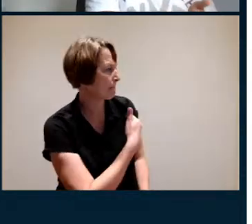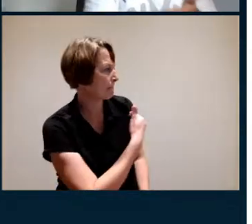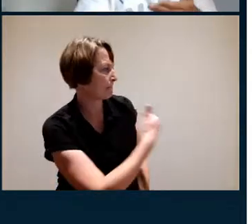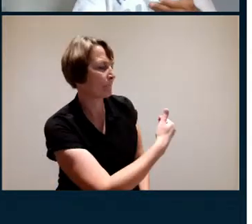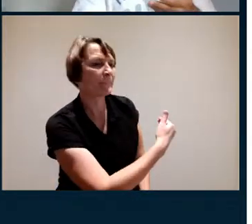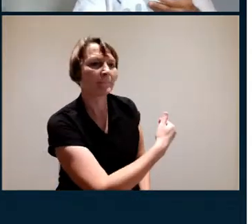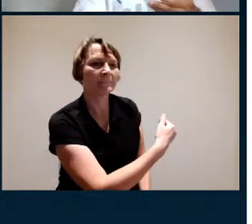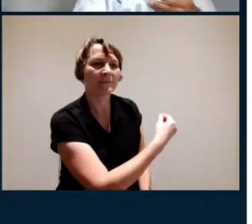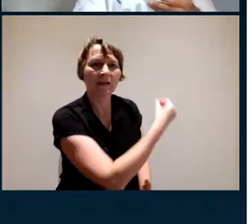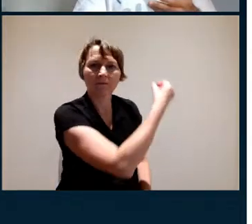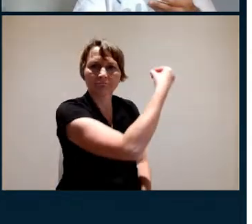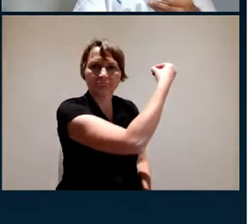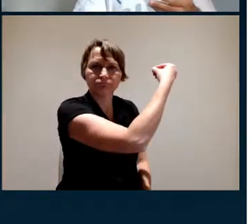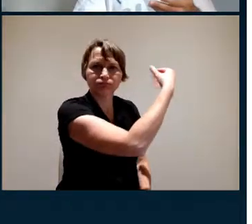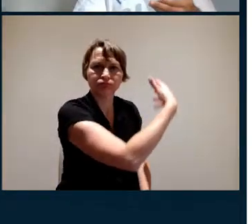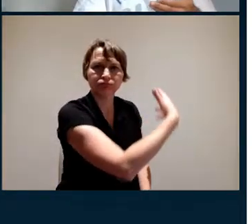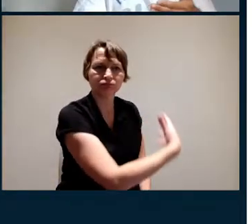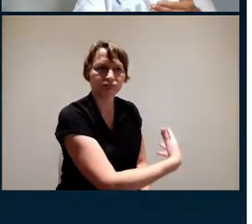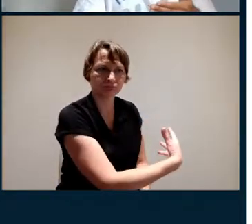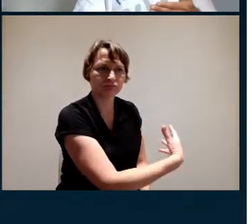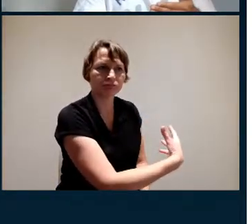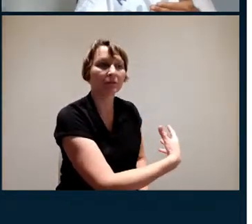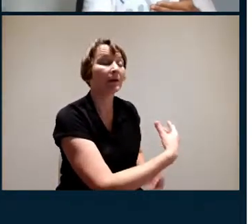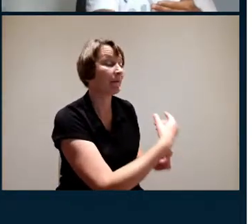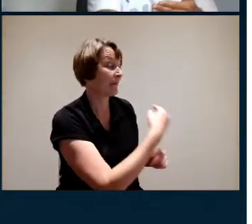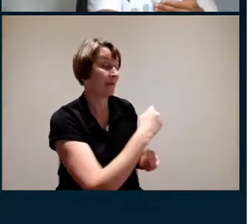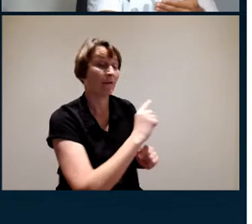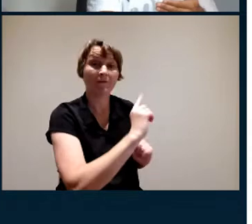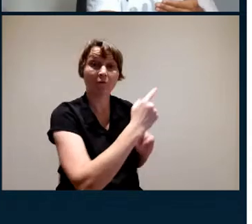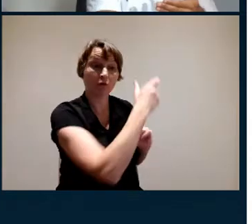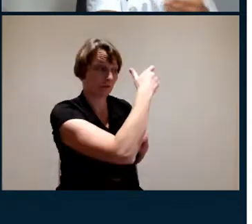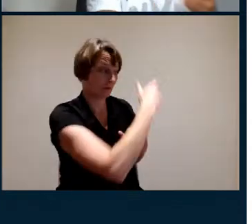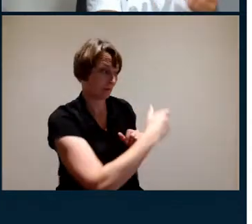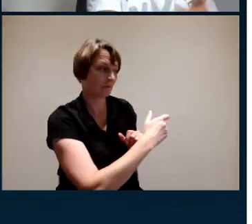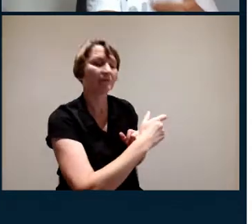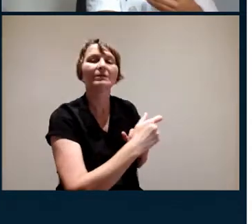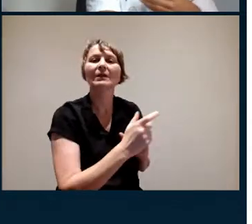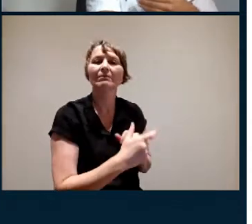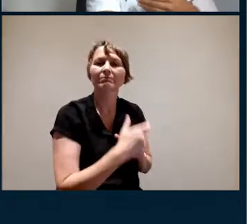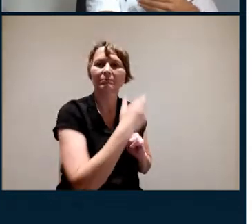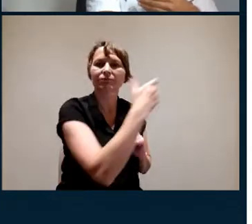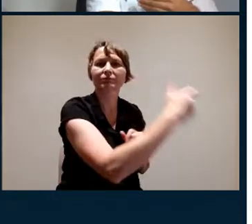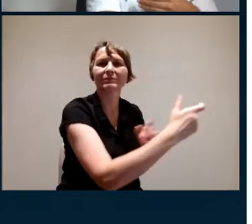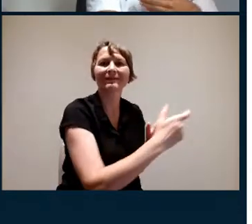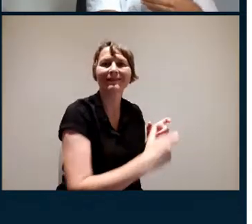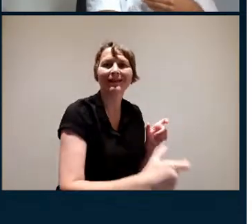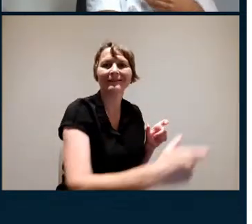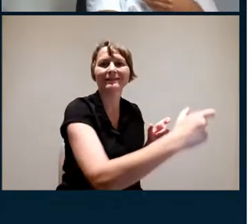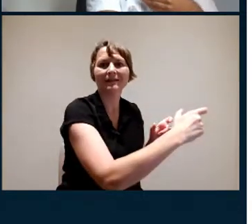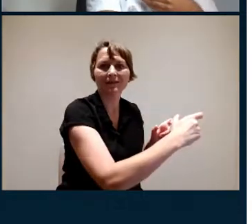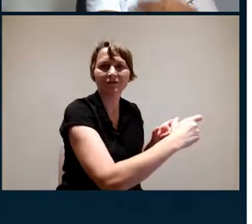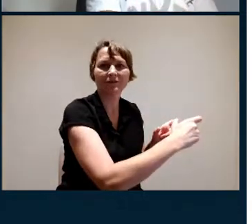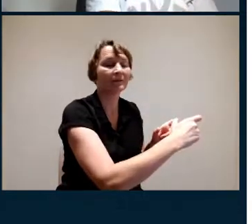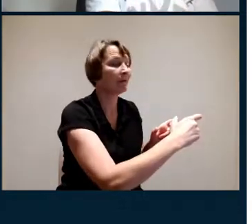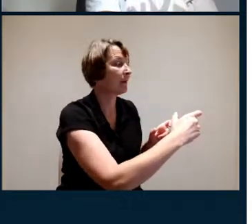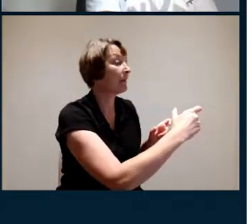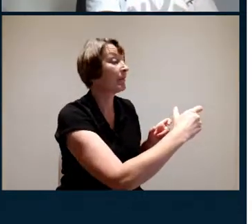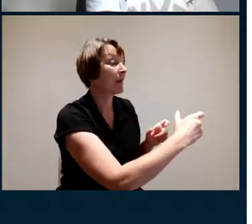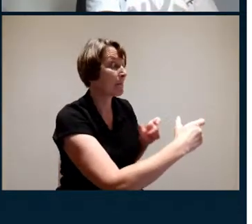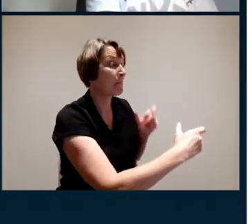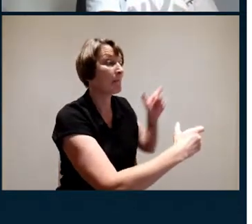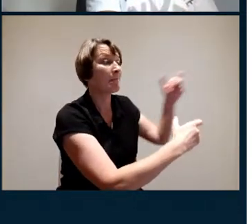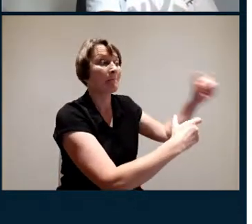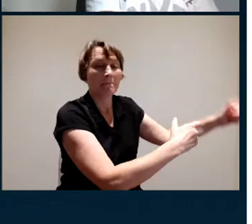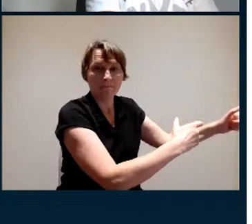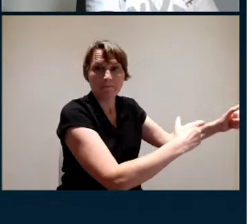being used by the DevOps teams that we already know. And along with the extension, they